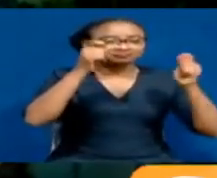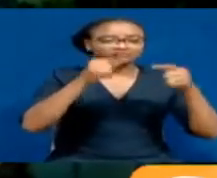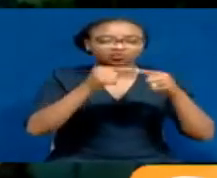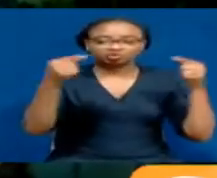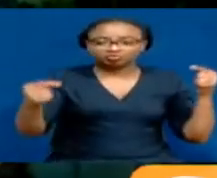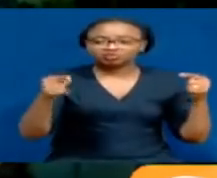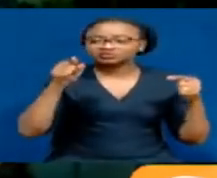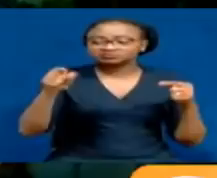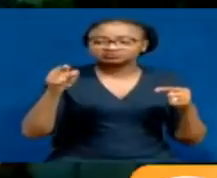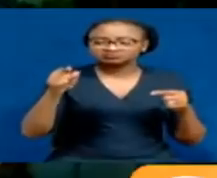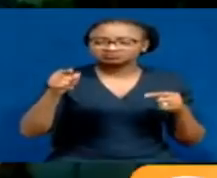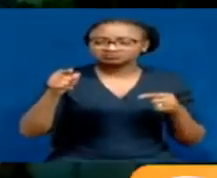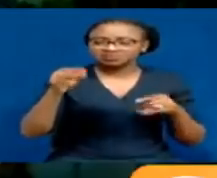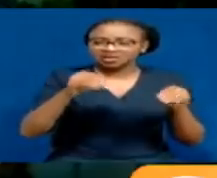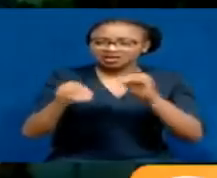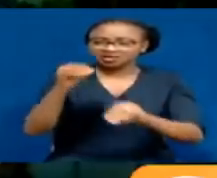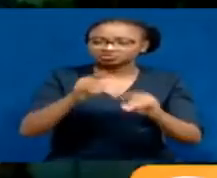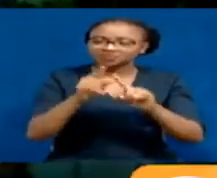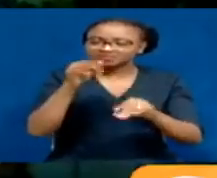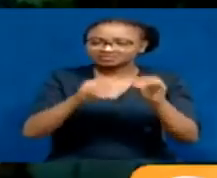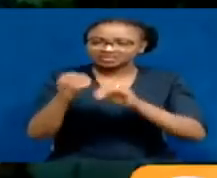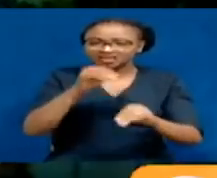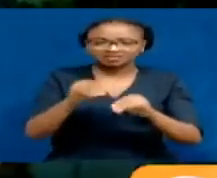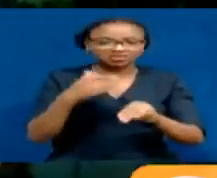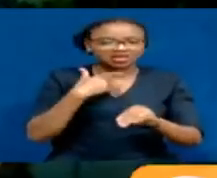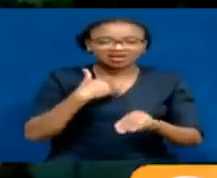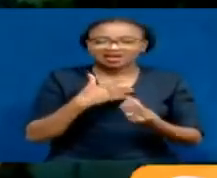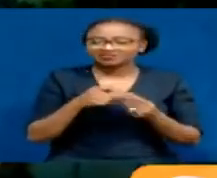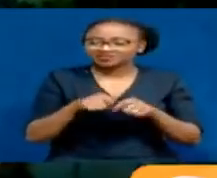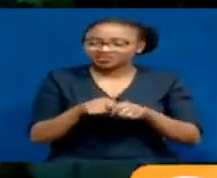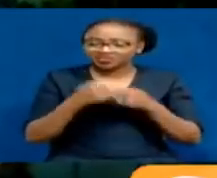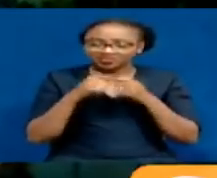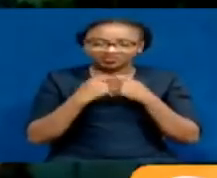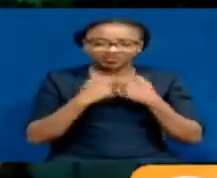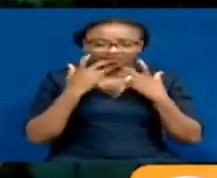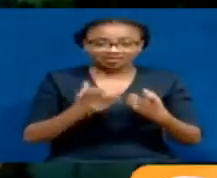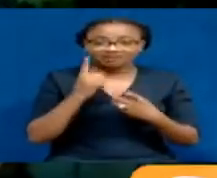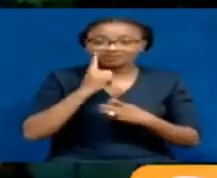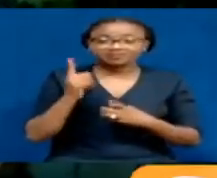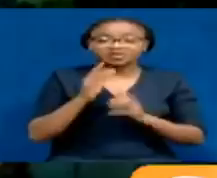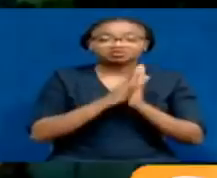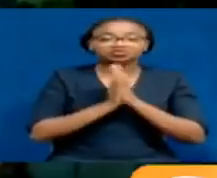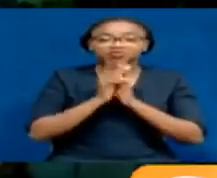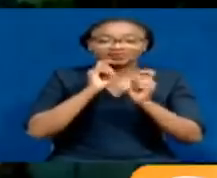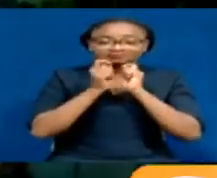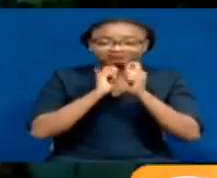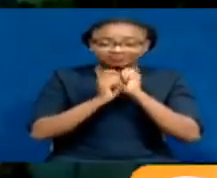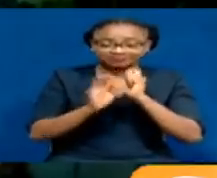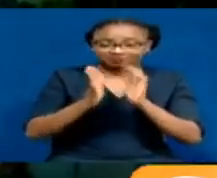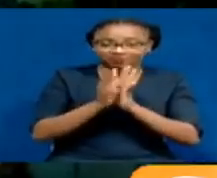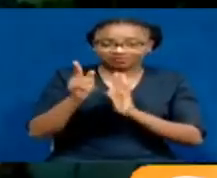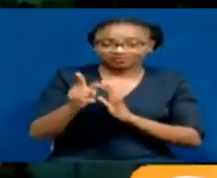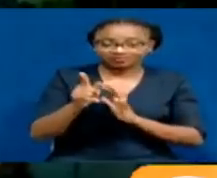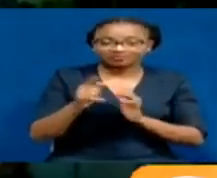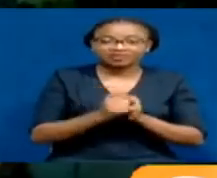reject a presidential election that he claims was marred by widespread irregularities. Citizen TV's Waihiga Mwaura sat down with the